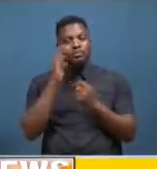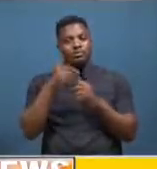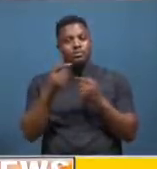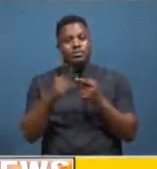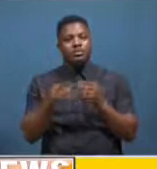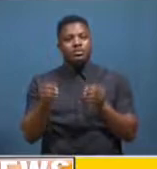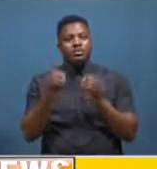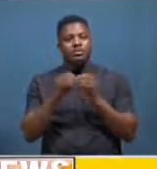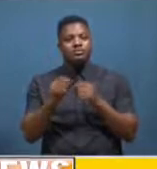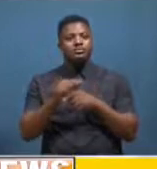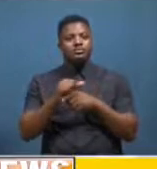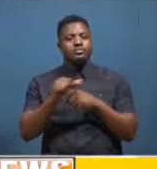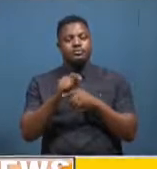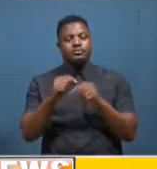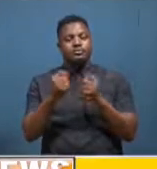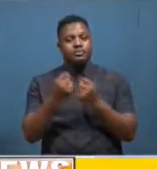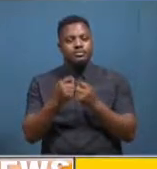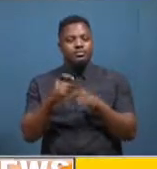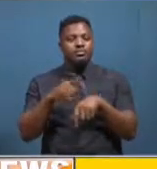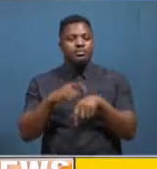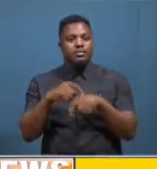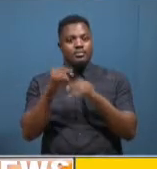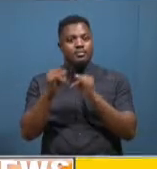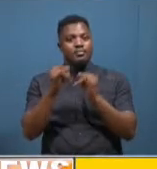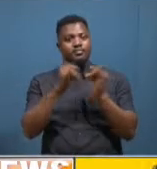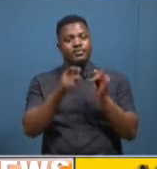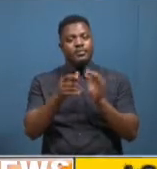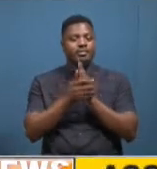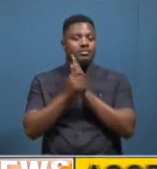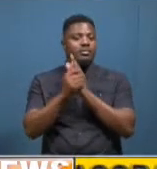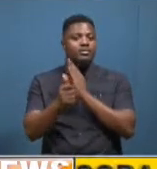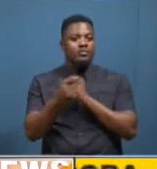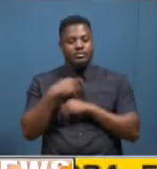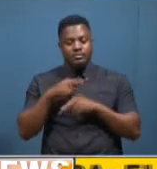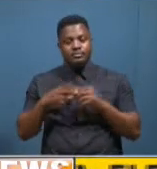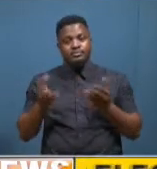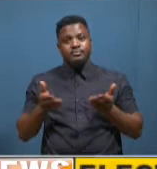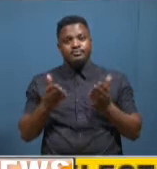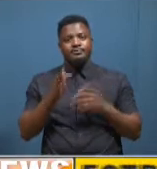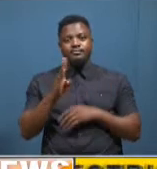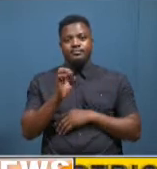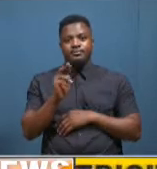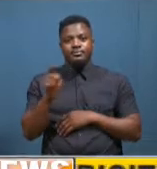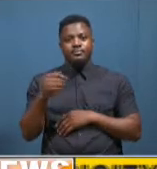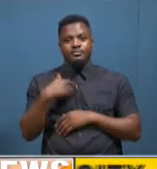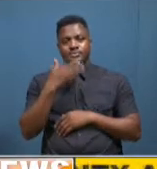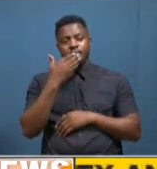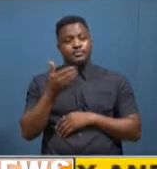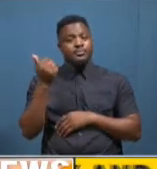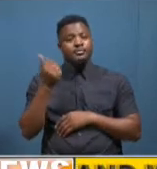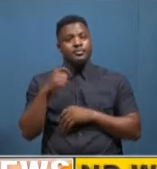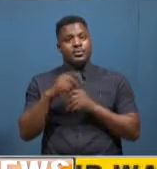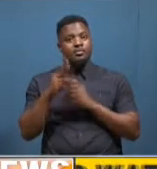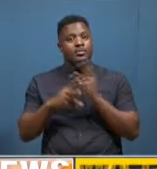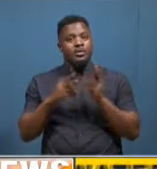them more training time, because individually they are excellent. As we sit, Benjamin Azimati is the best in the